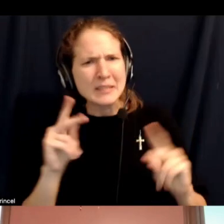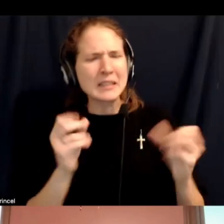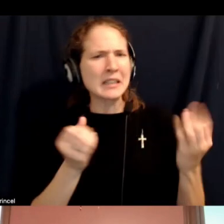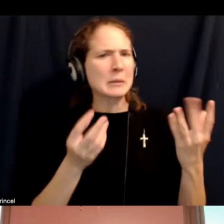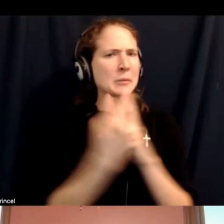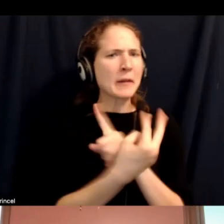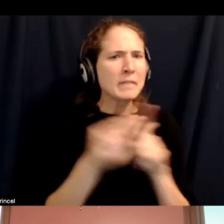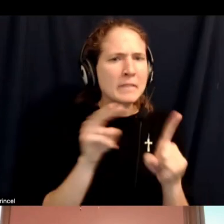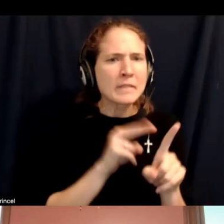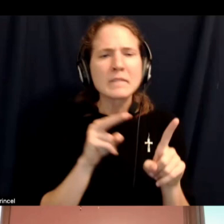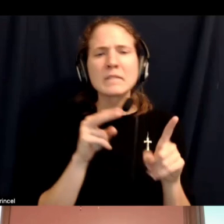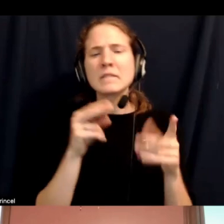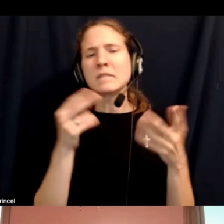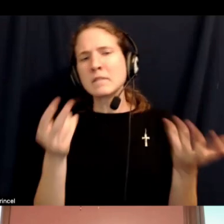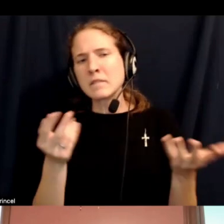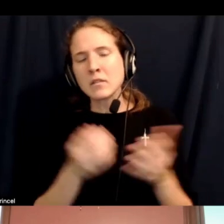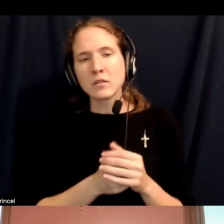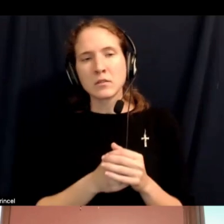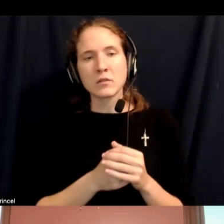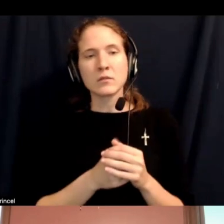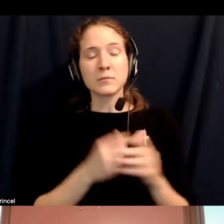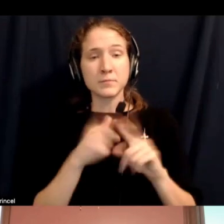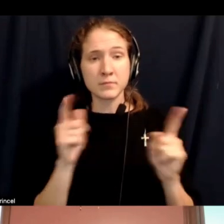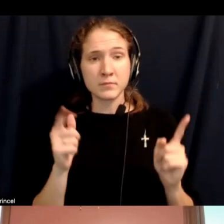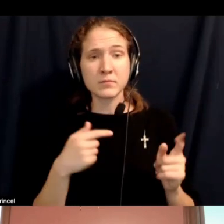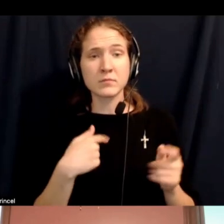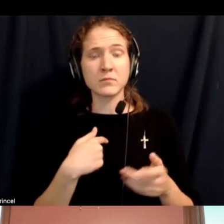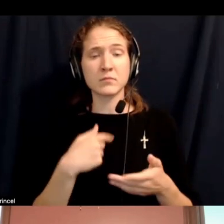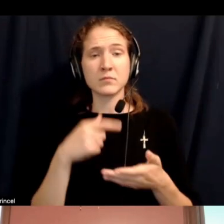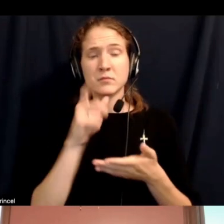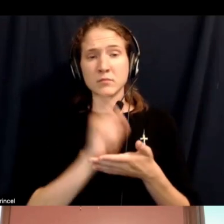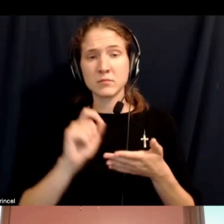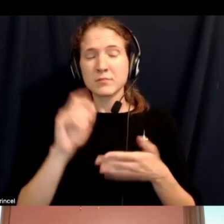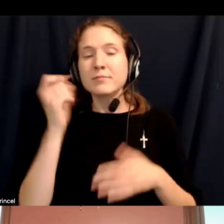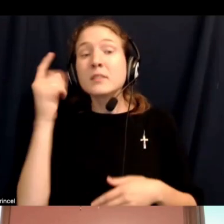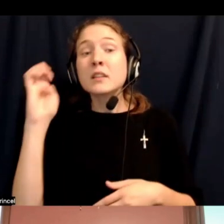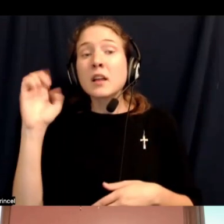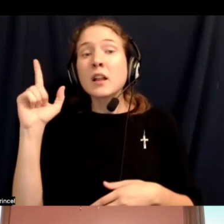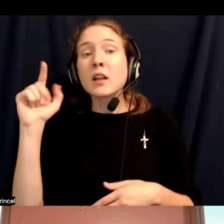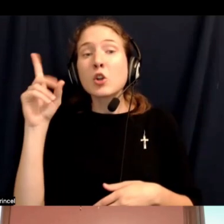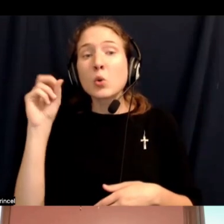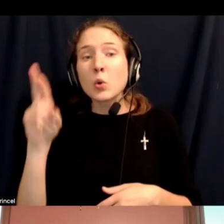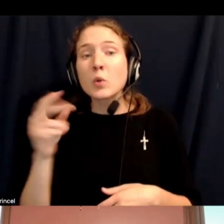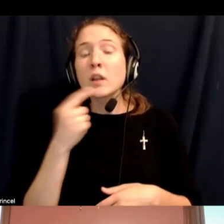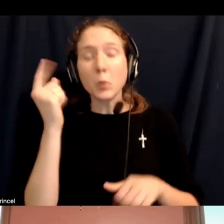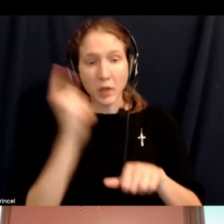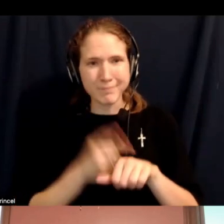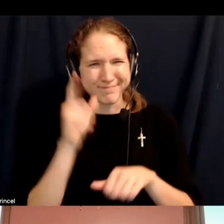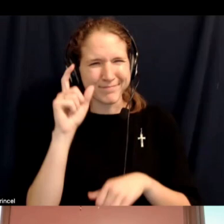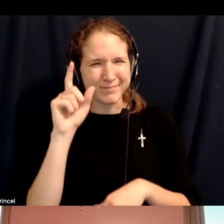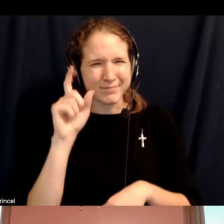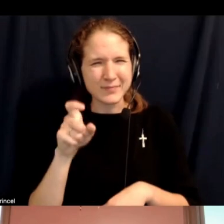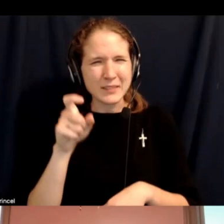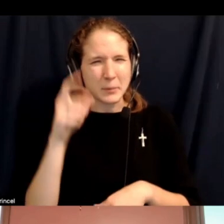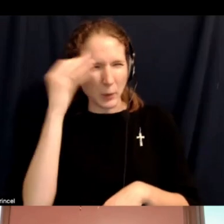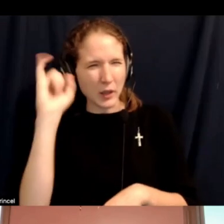be. But I write, E.L. Doctorow said once, and I've got to memorize this quote, but he said